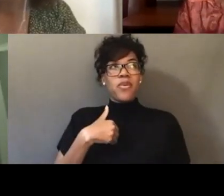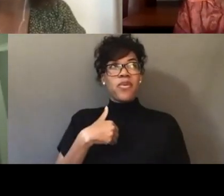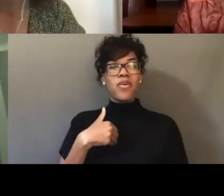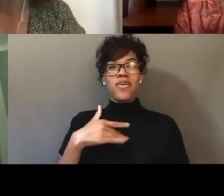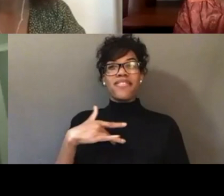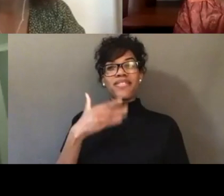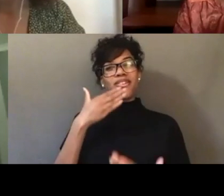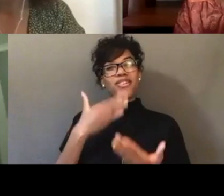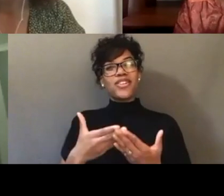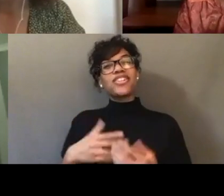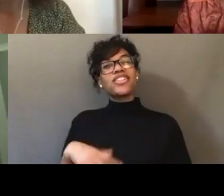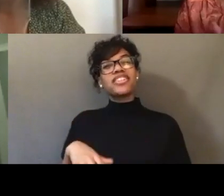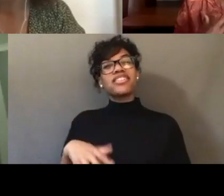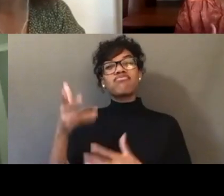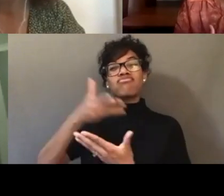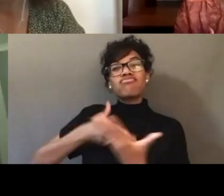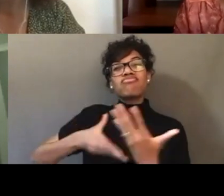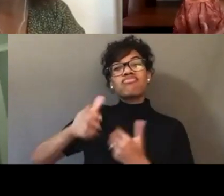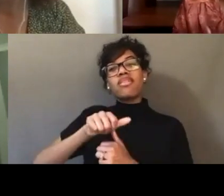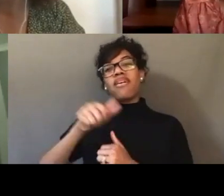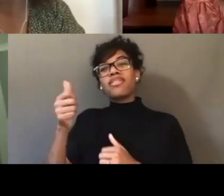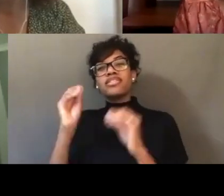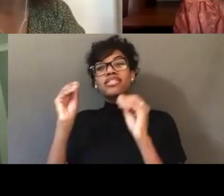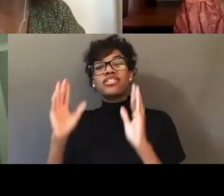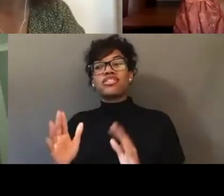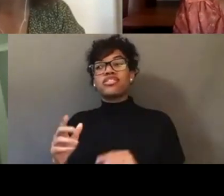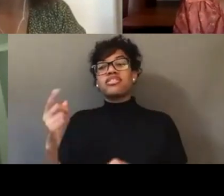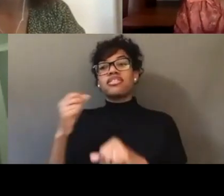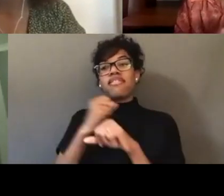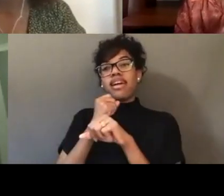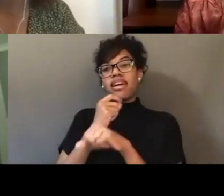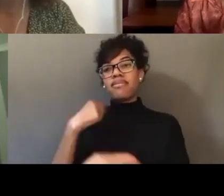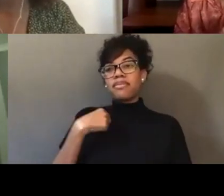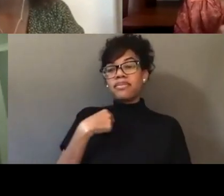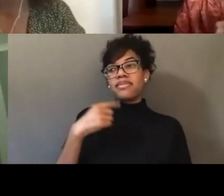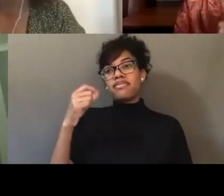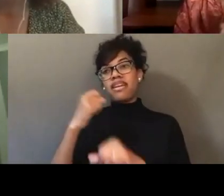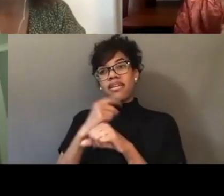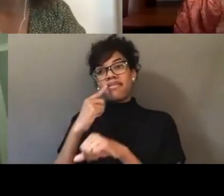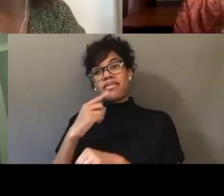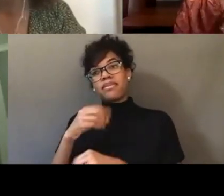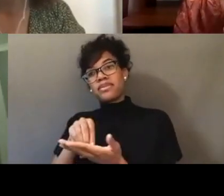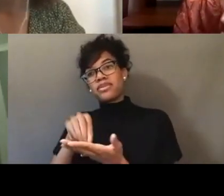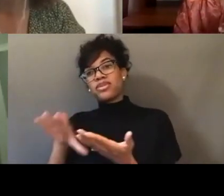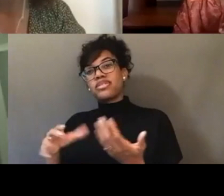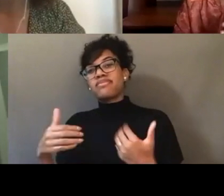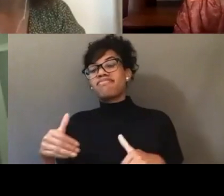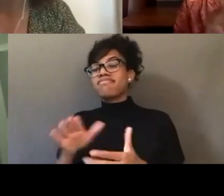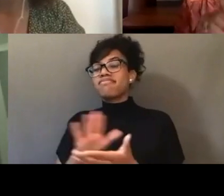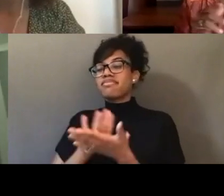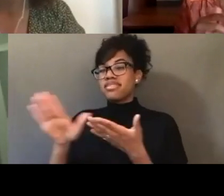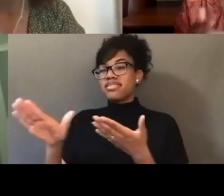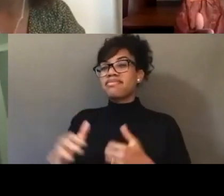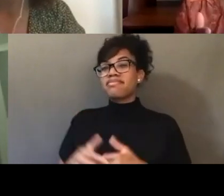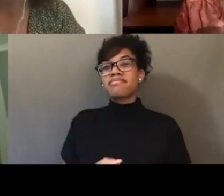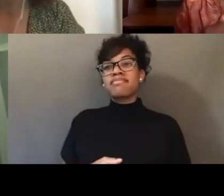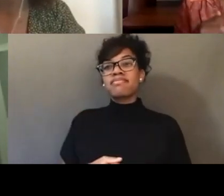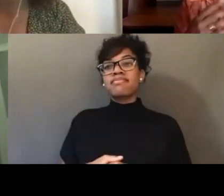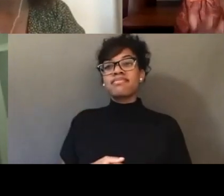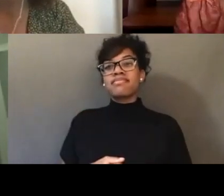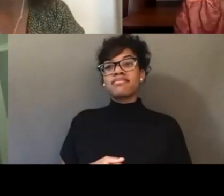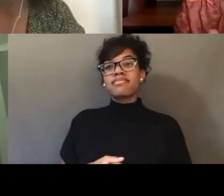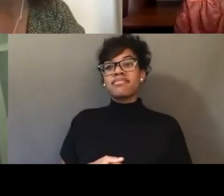around teachers who are fighting for me and my kids, you know, who are thinking of Caleb